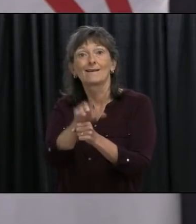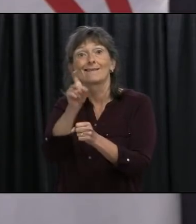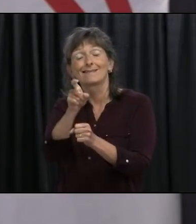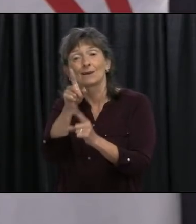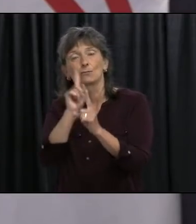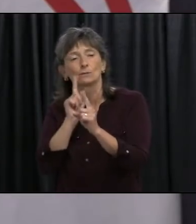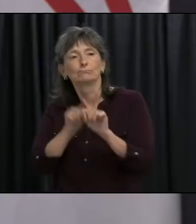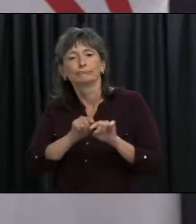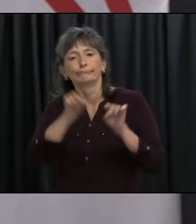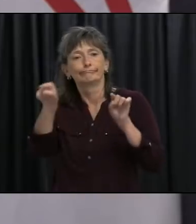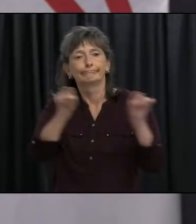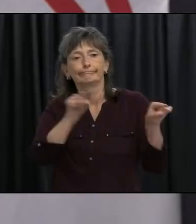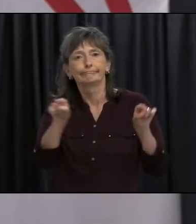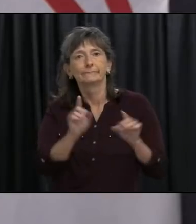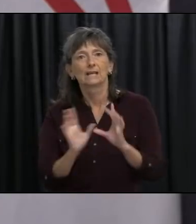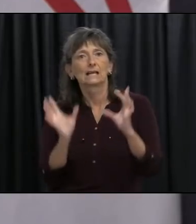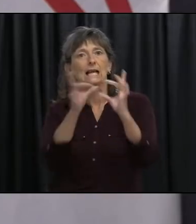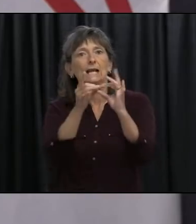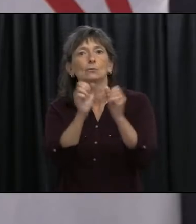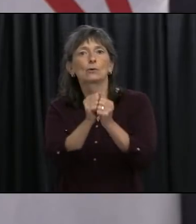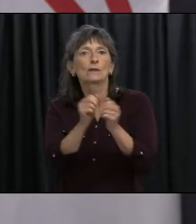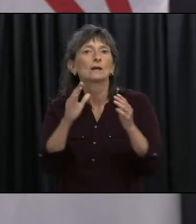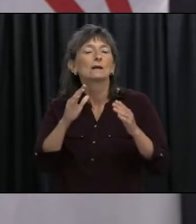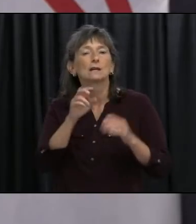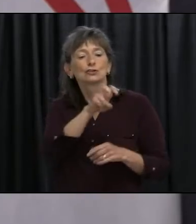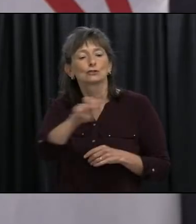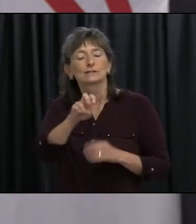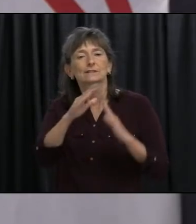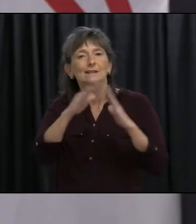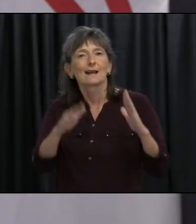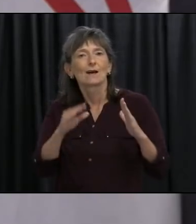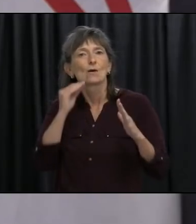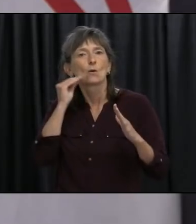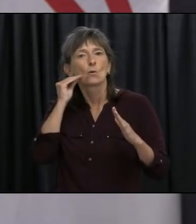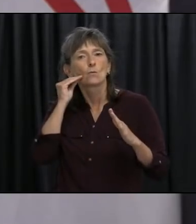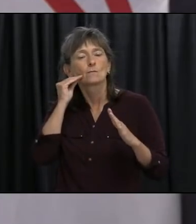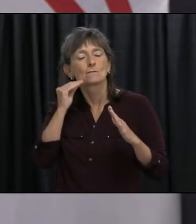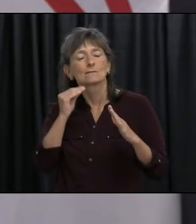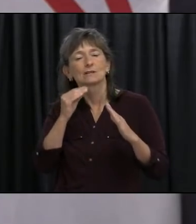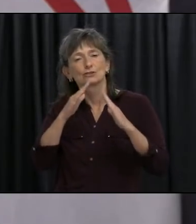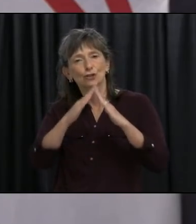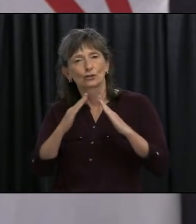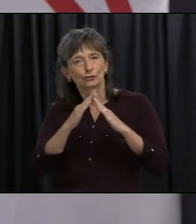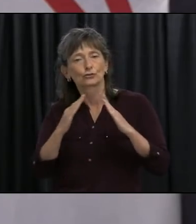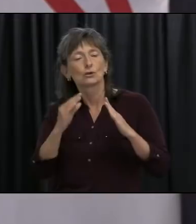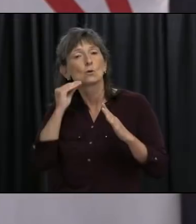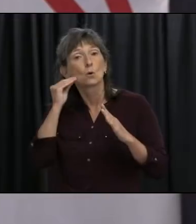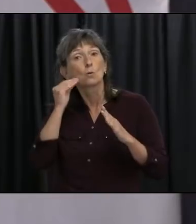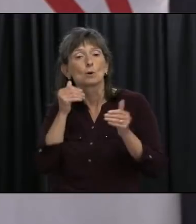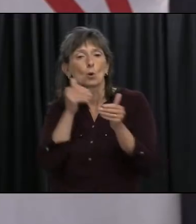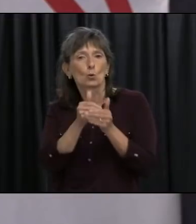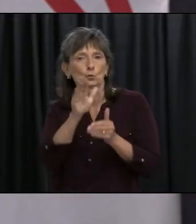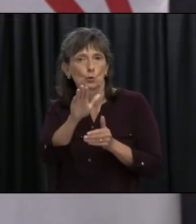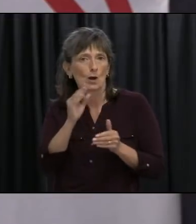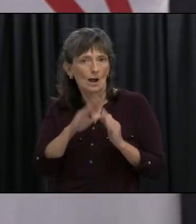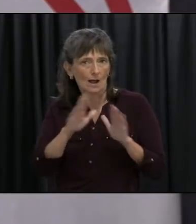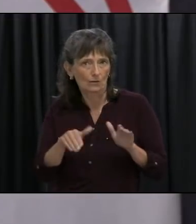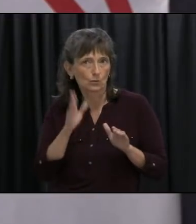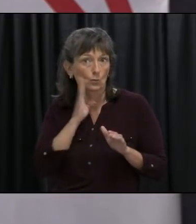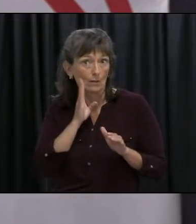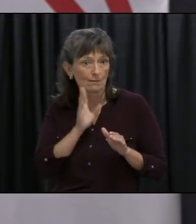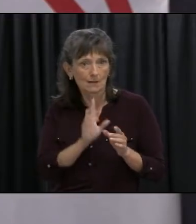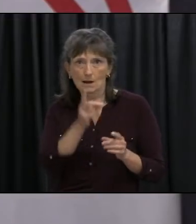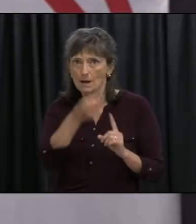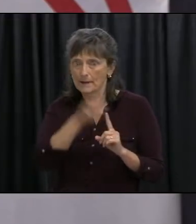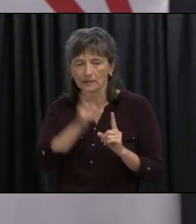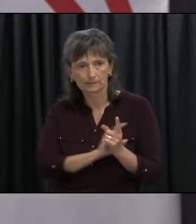the 10 transition houses that are part of the Transition House Association of Newfoundland and Labrador. You will then